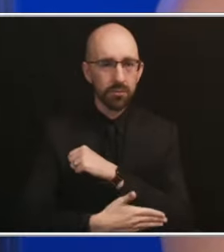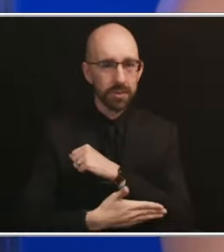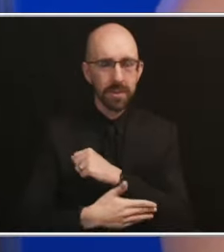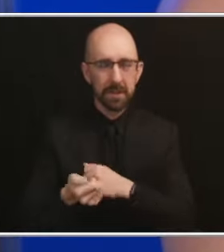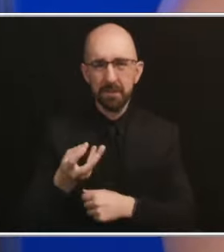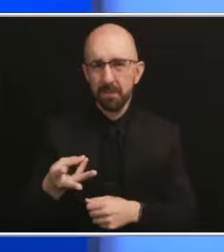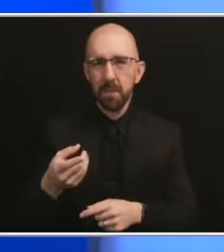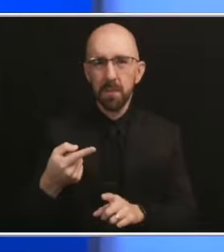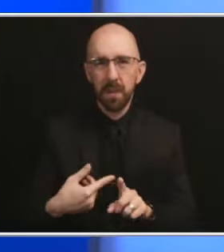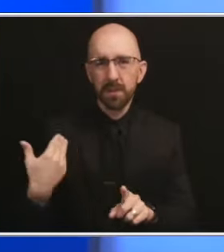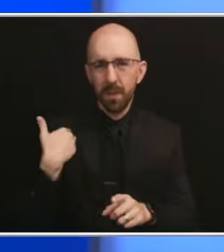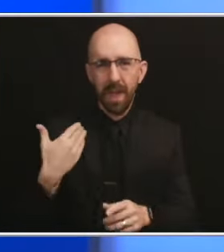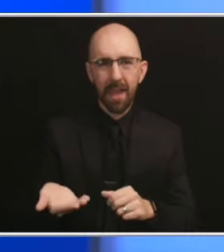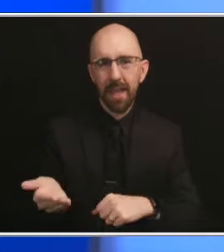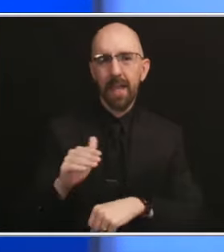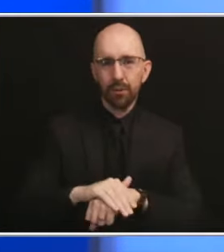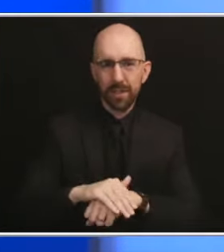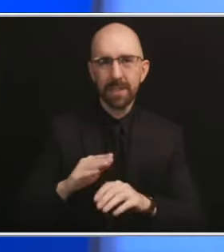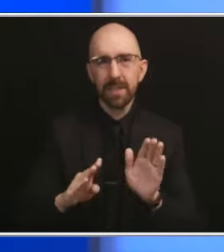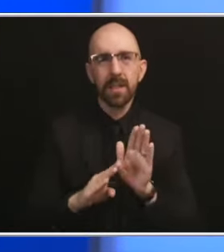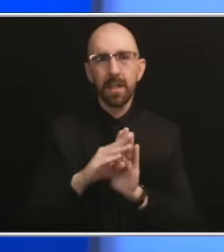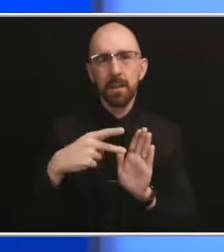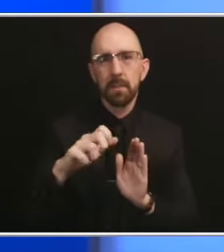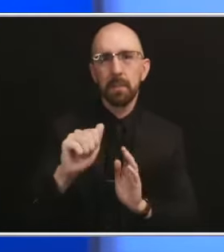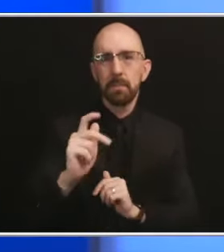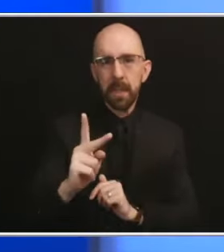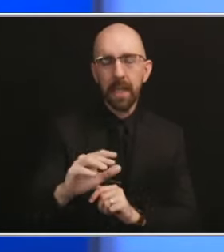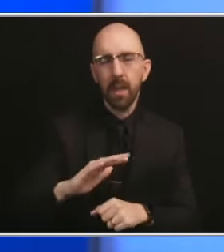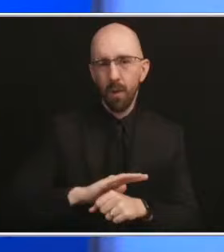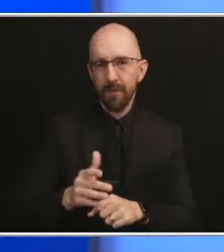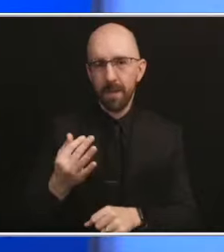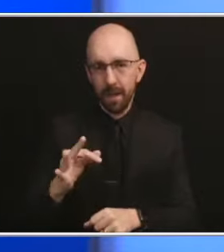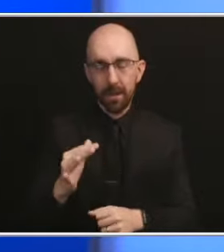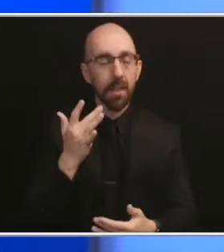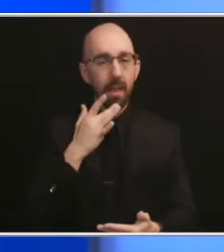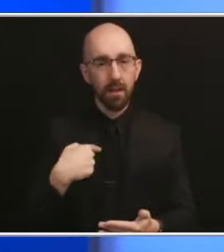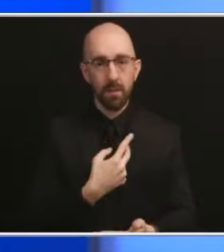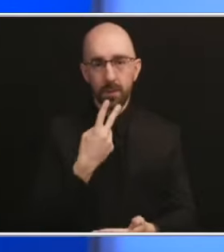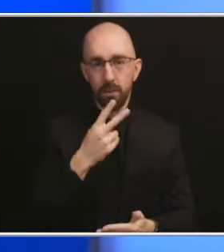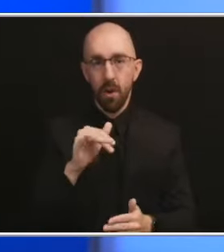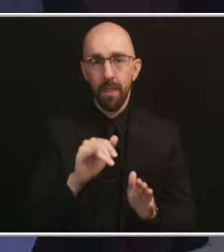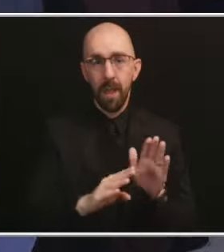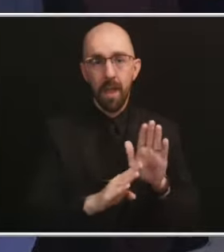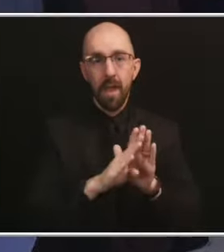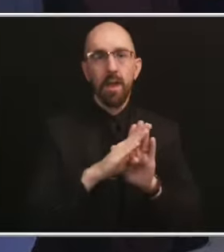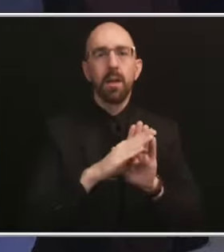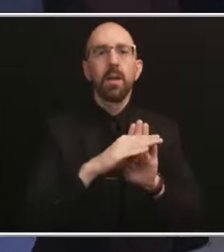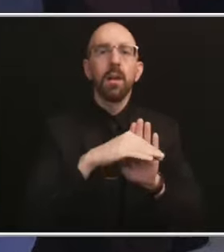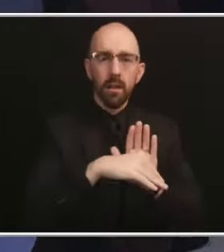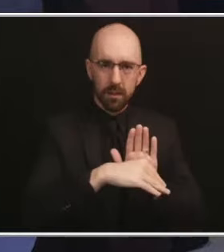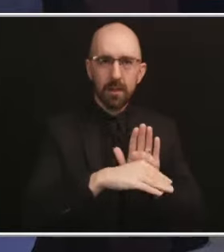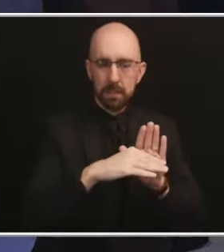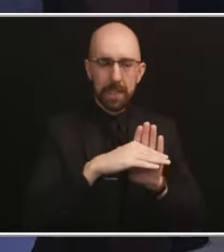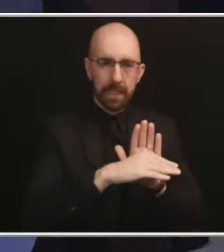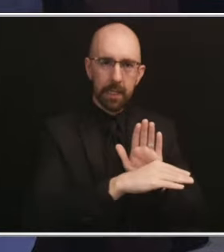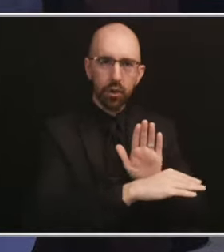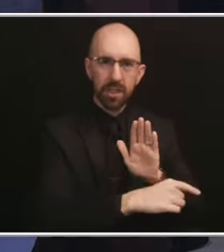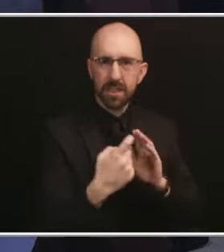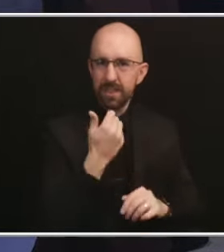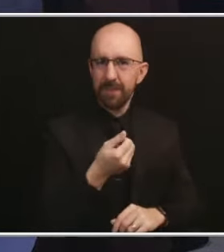an increase or a peaking of COVID-19. Yep. Luckily, we saw that decrease. It has been decreasing for the past great. few weeks. Good.